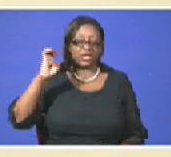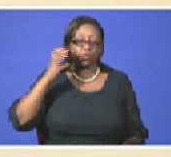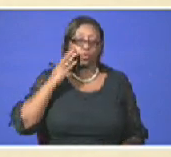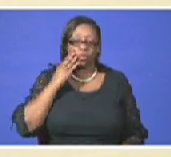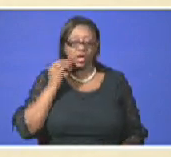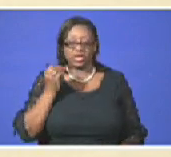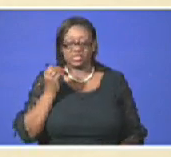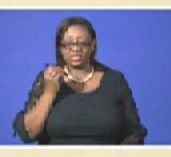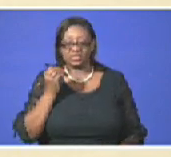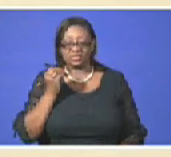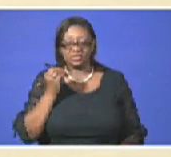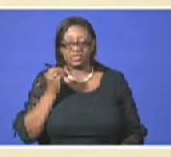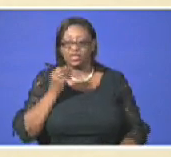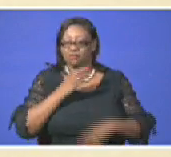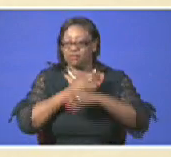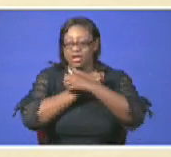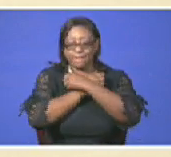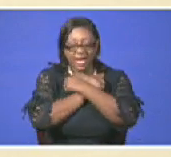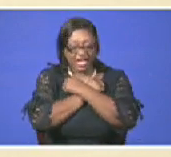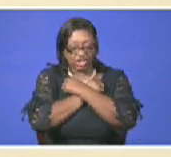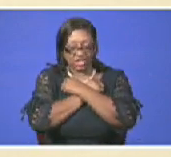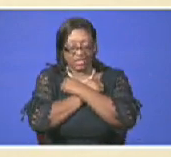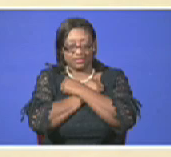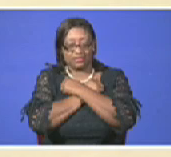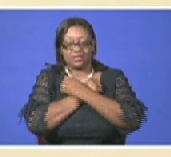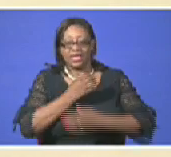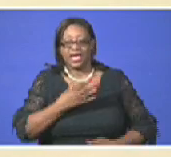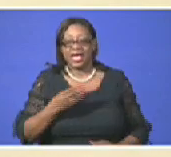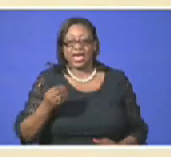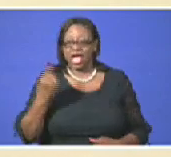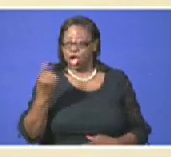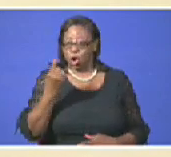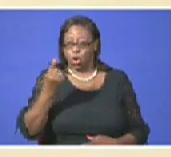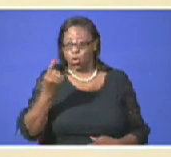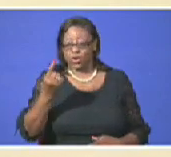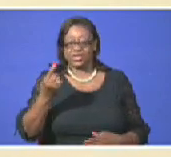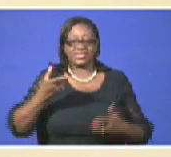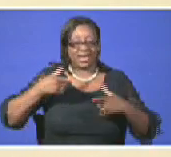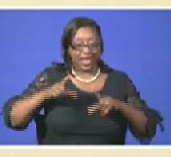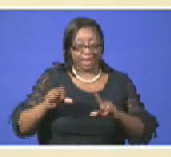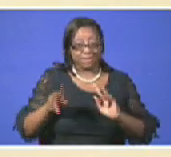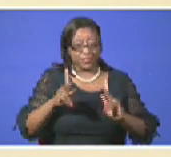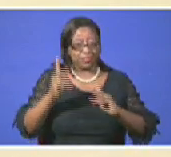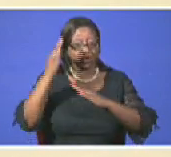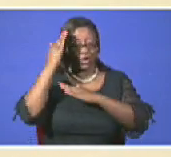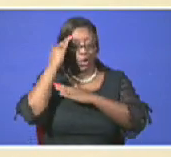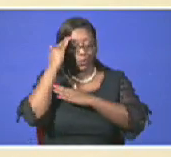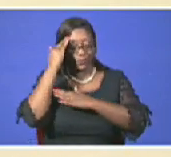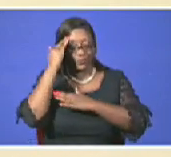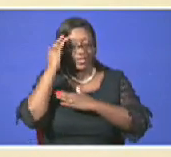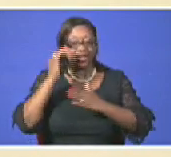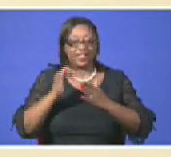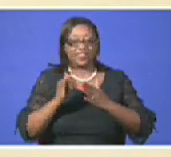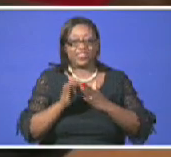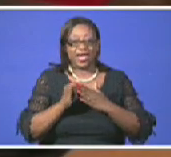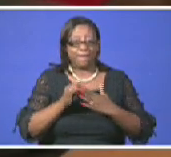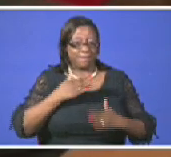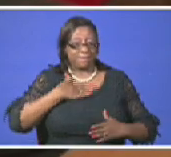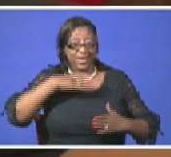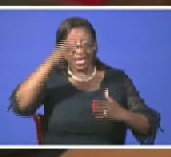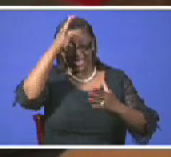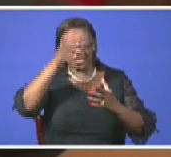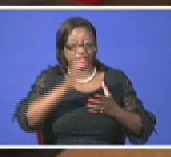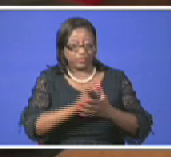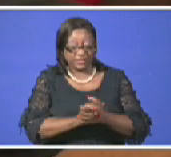was always compassionate, and I always let people know that my husband,